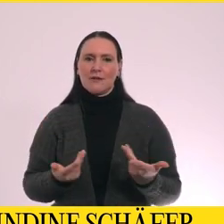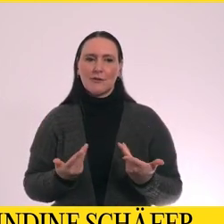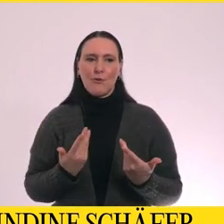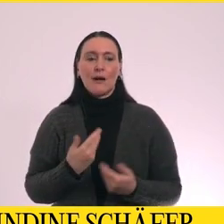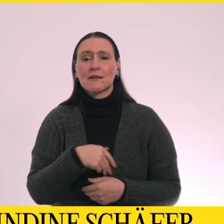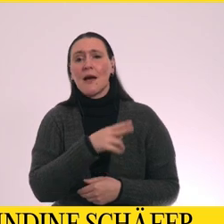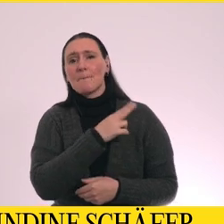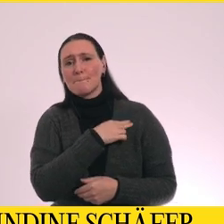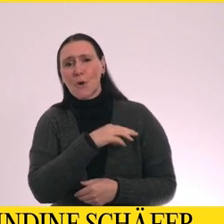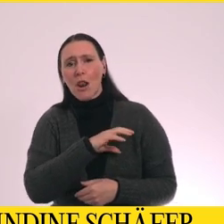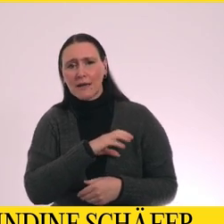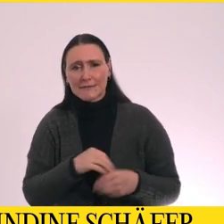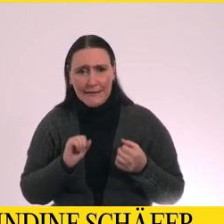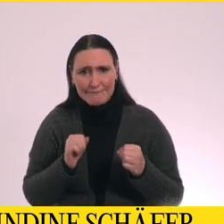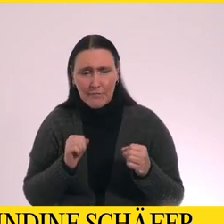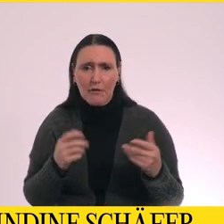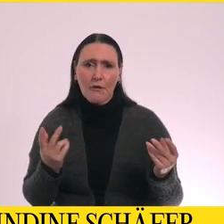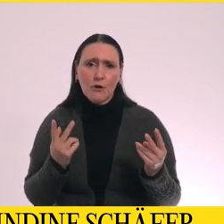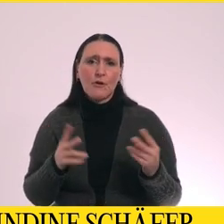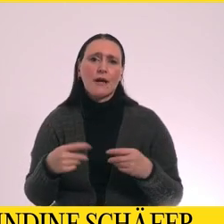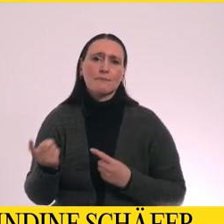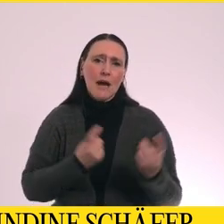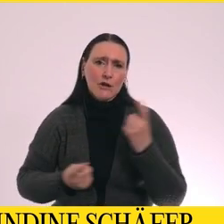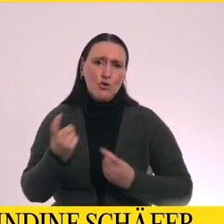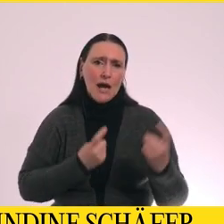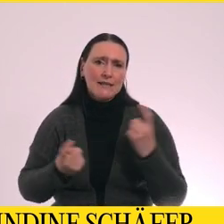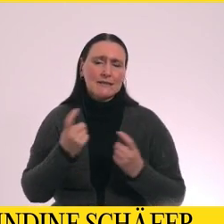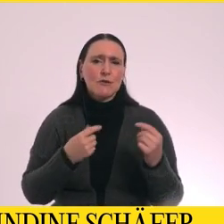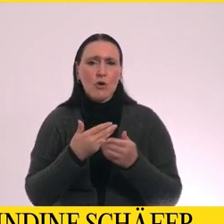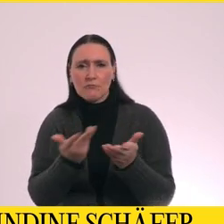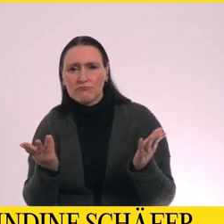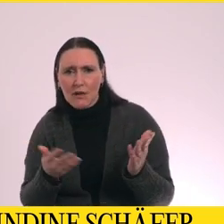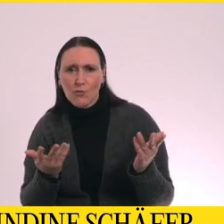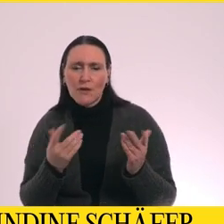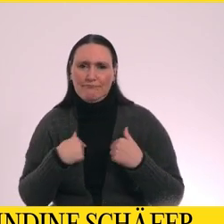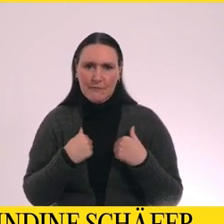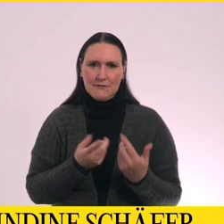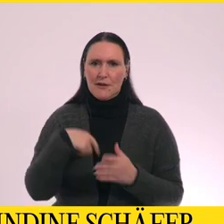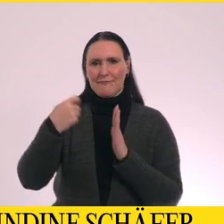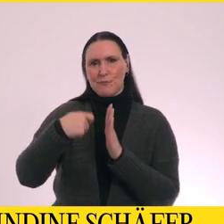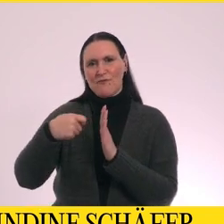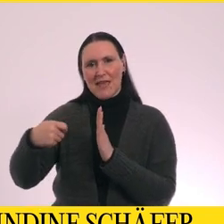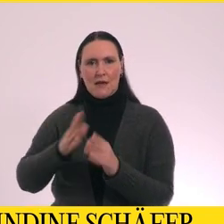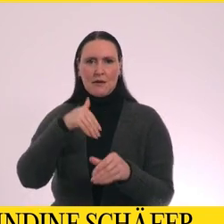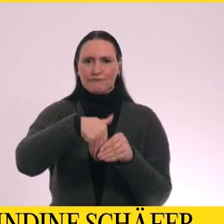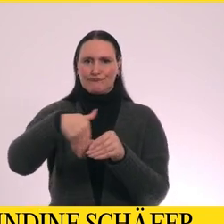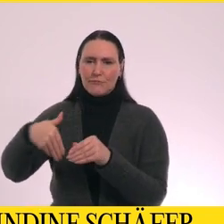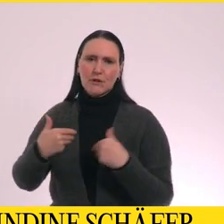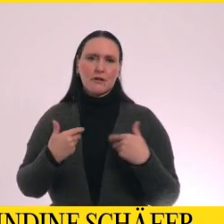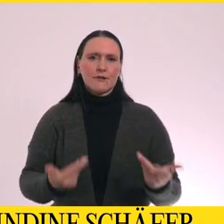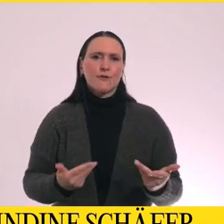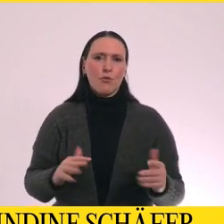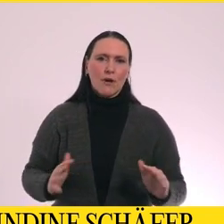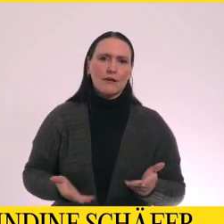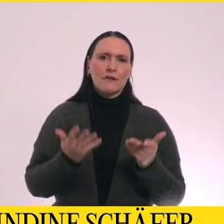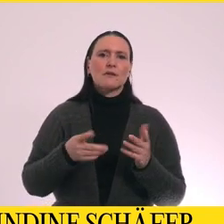in general, but also as a visual artist, in order to create our participation and our installation